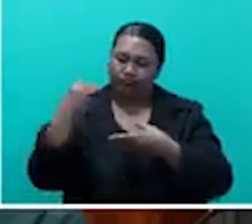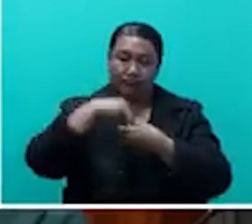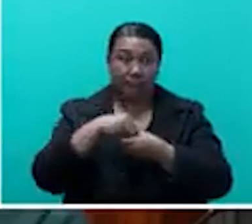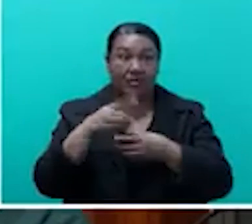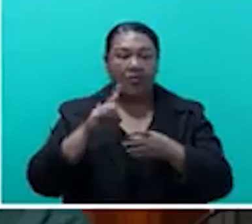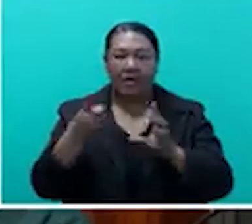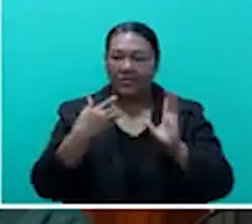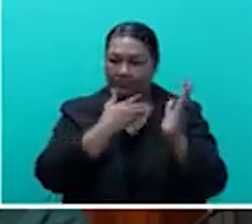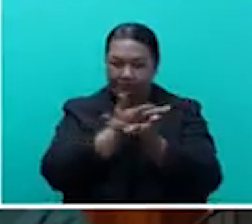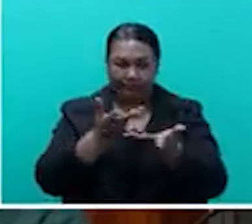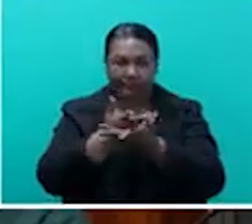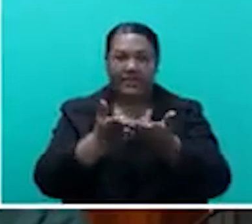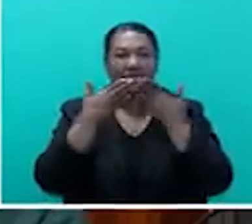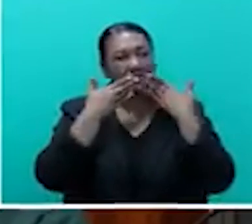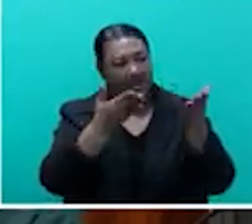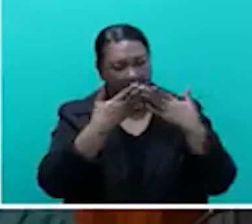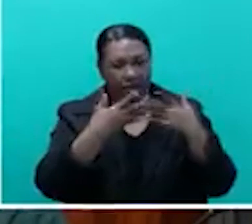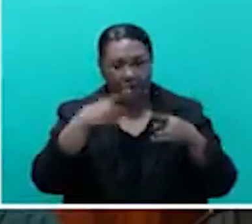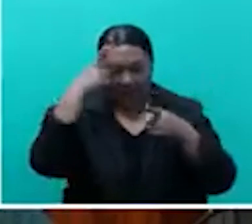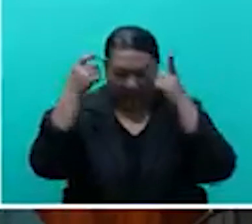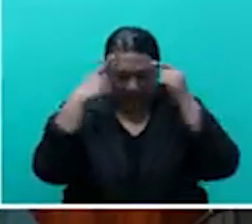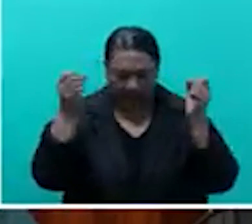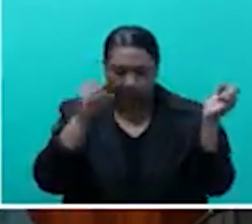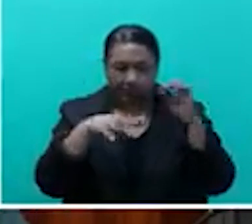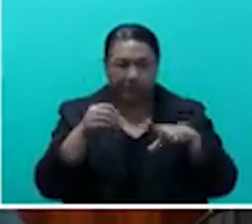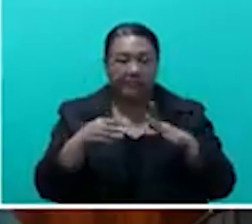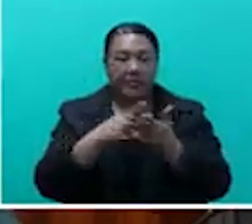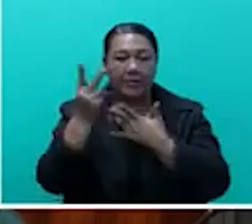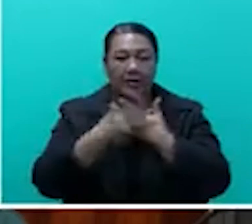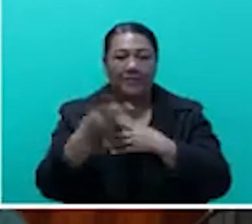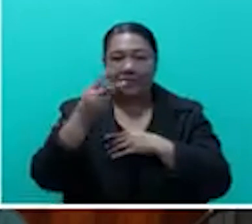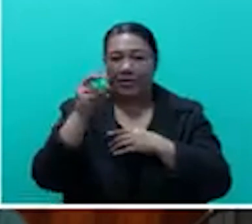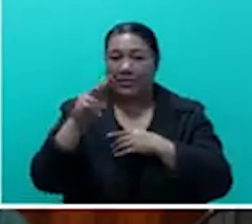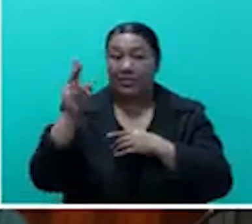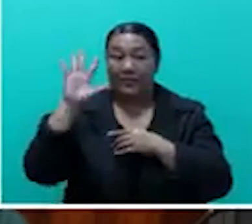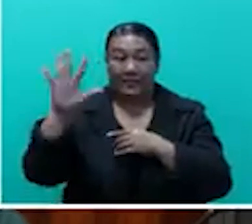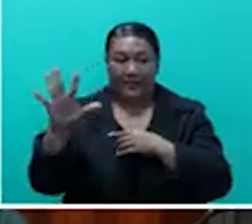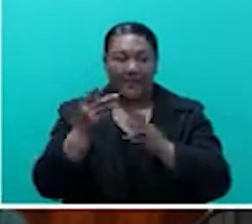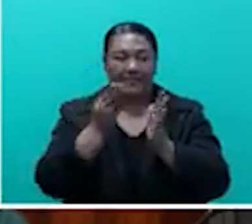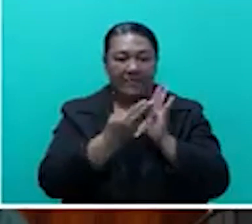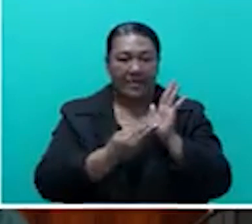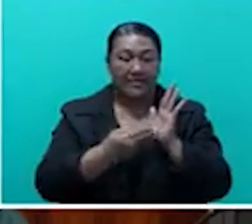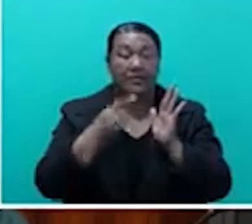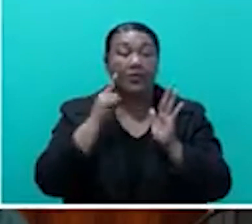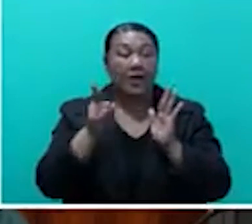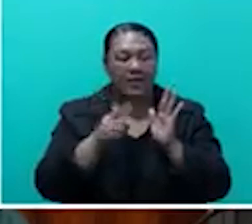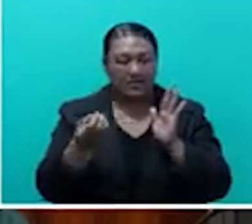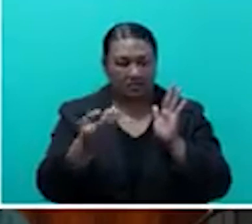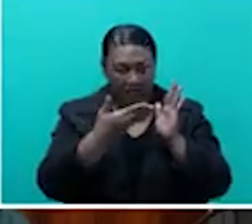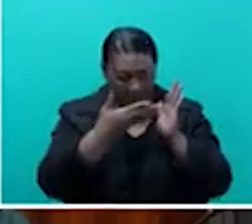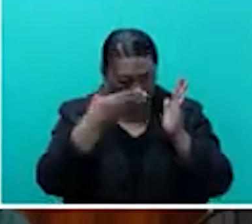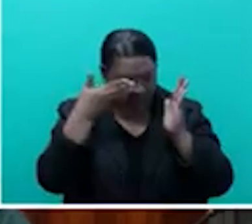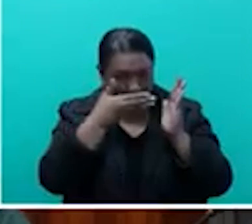to existing schemes in the 24-25 budget, which are based on the premise and rationale to allow